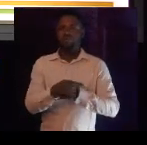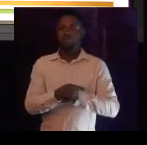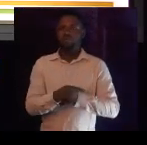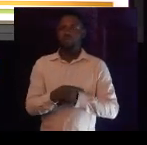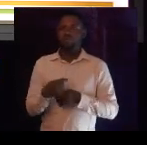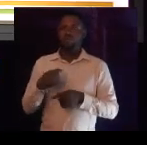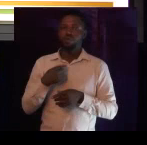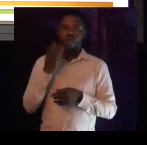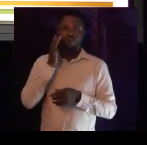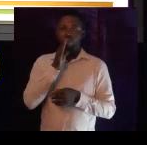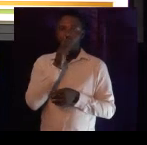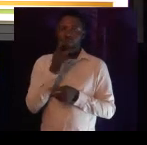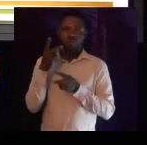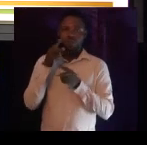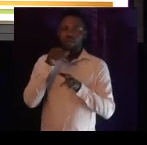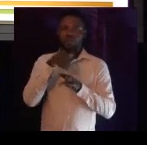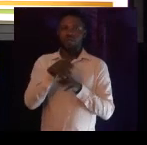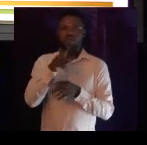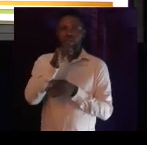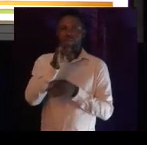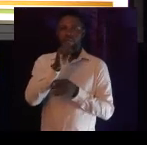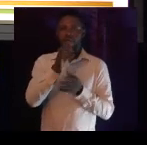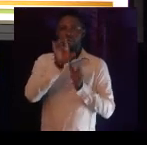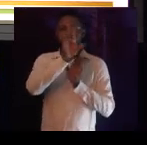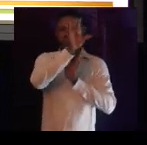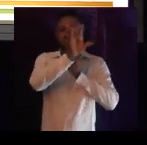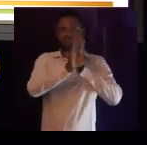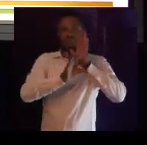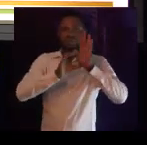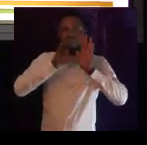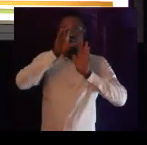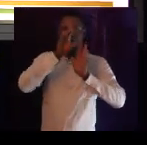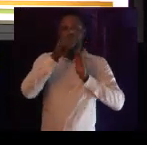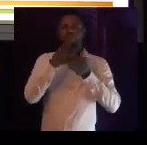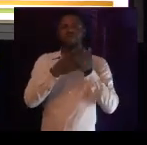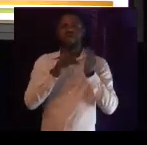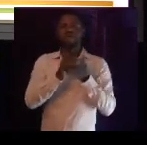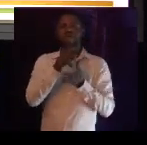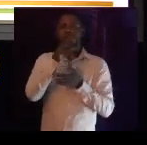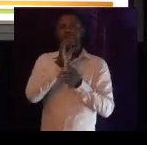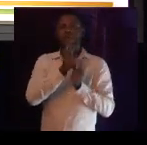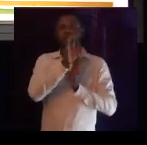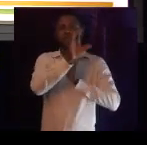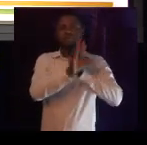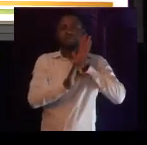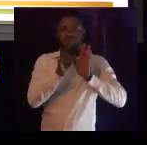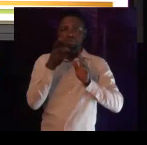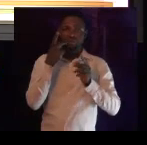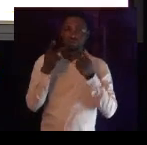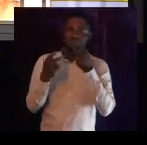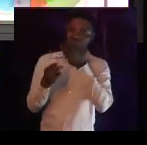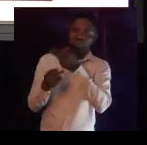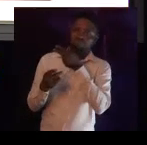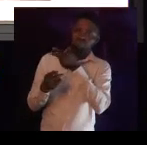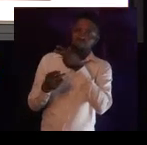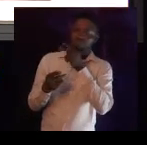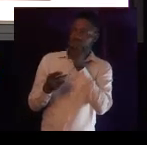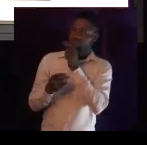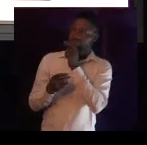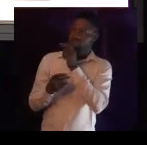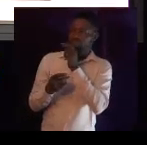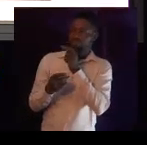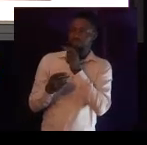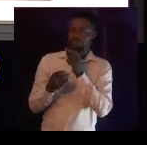ways. Today, we will be looking at pie charts. But what are pie charts? You will see them right behind